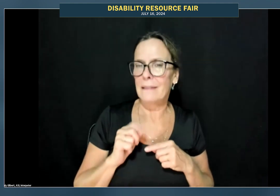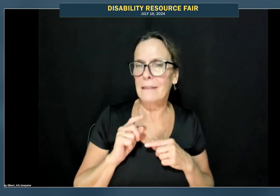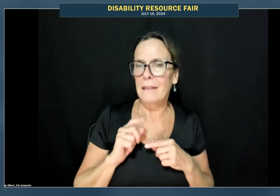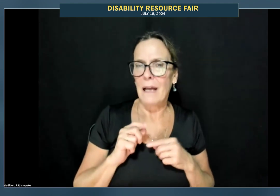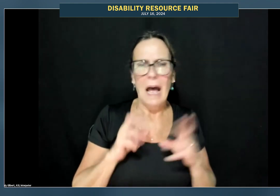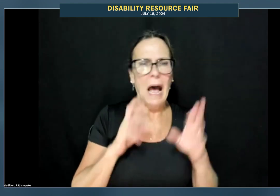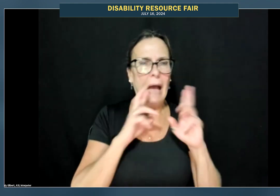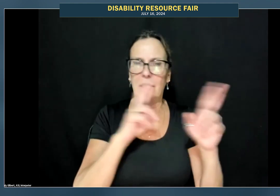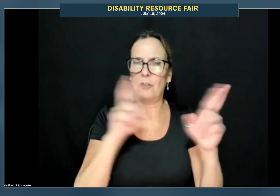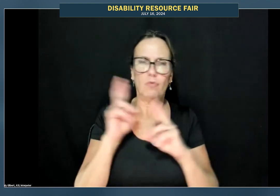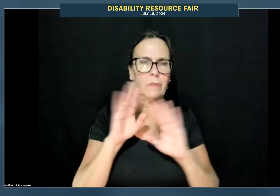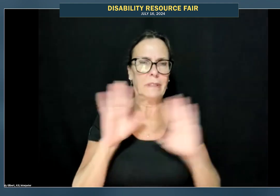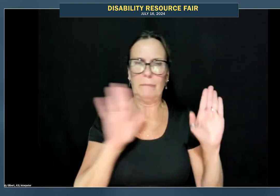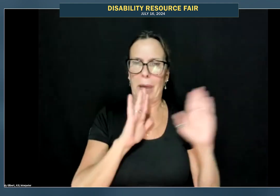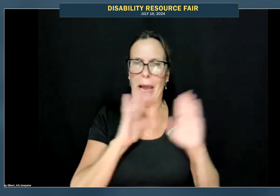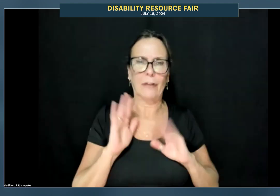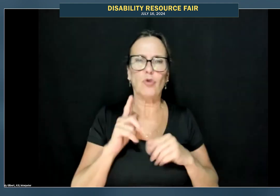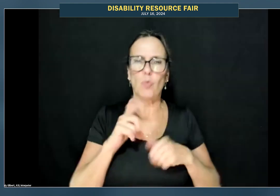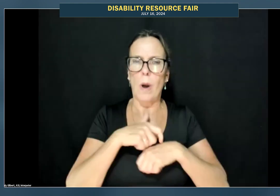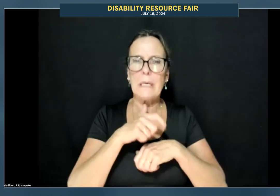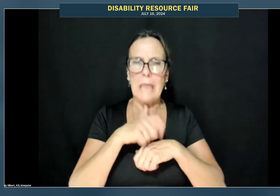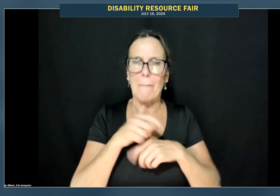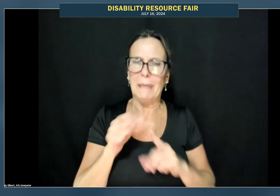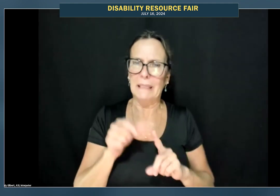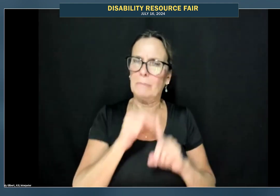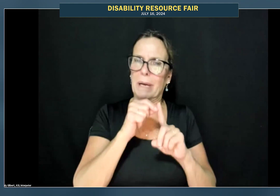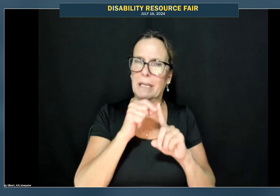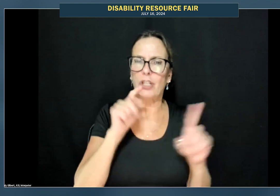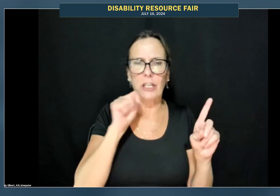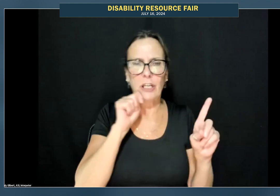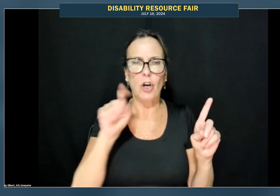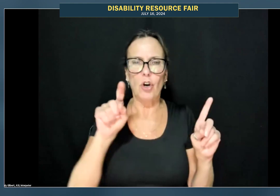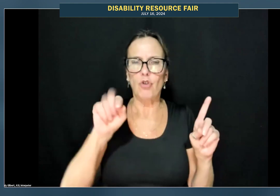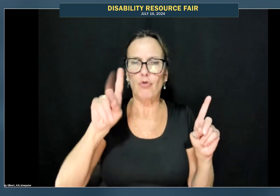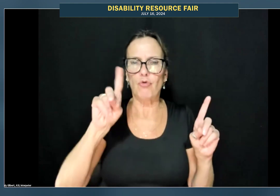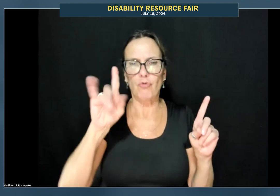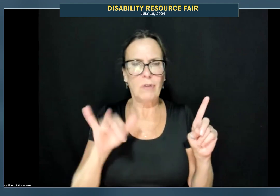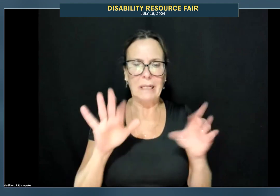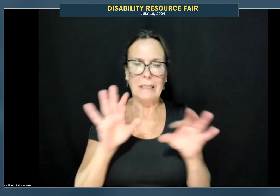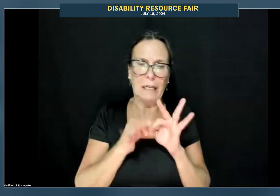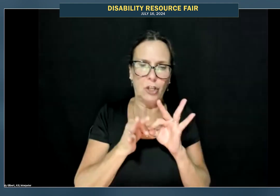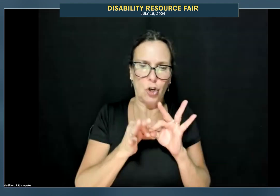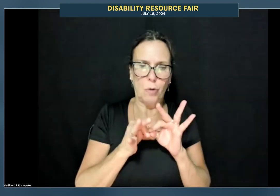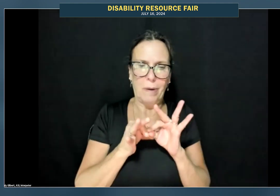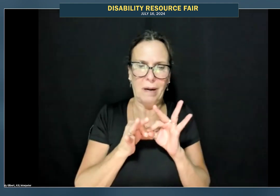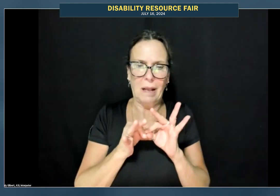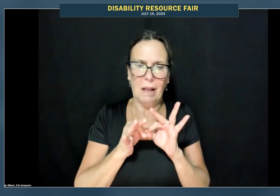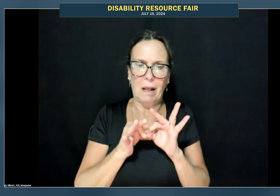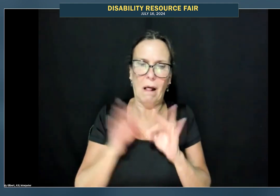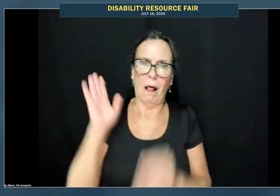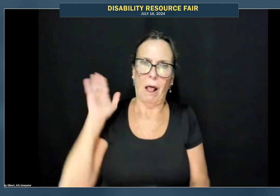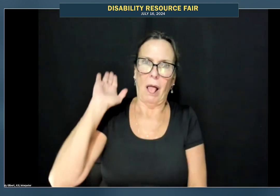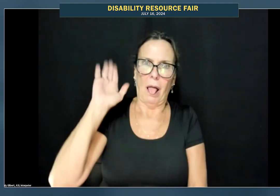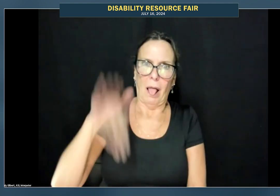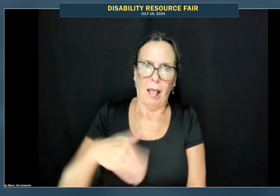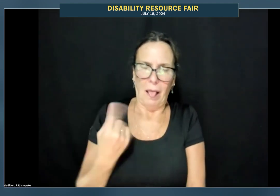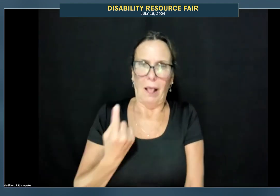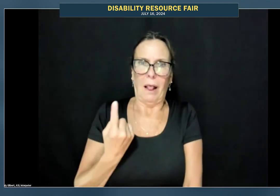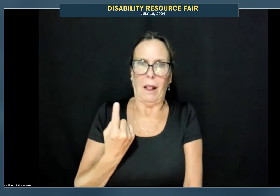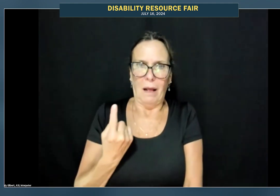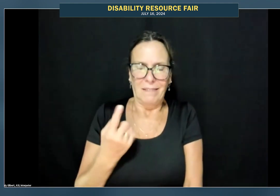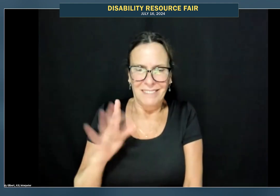respectful of everyone's time, especially Trudy, who's doing double duty. But